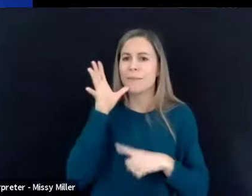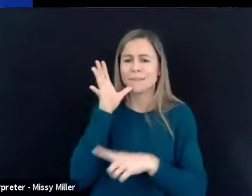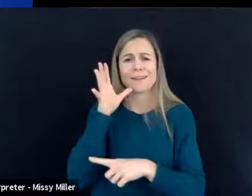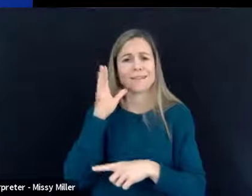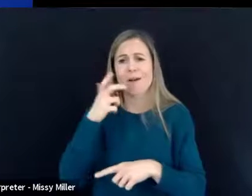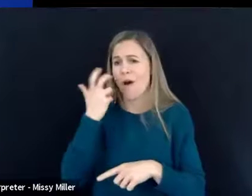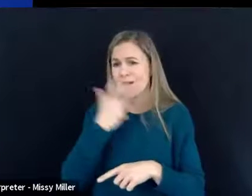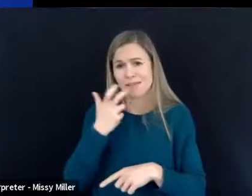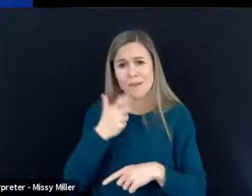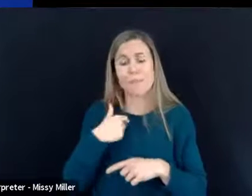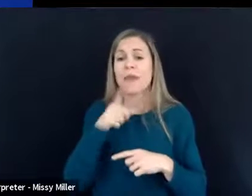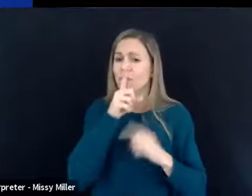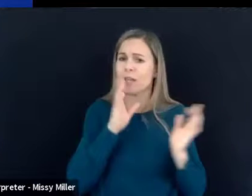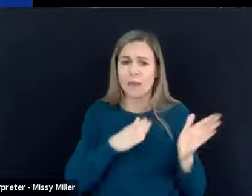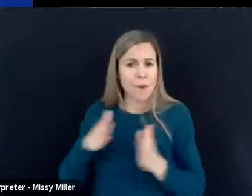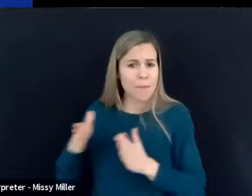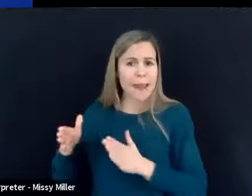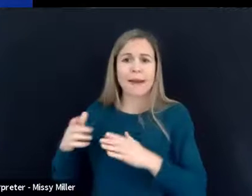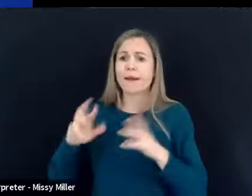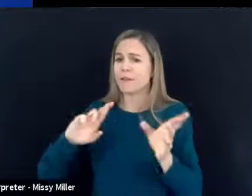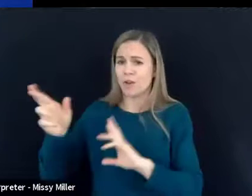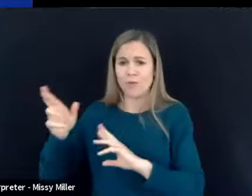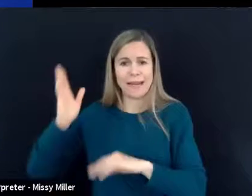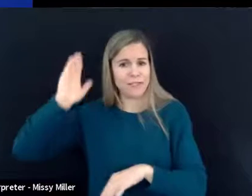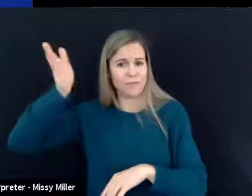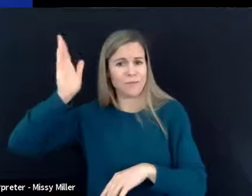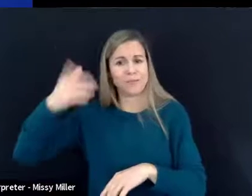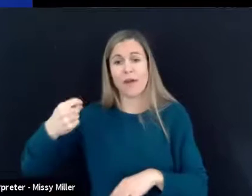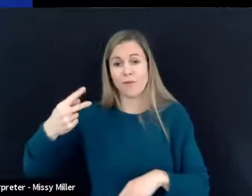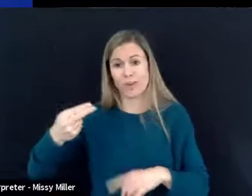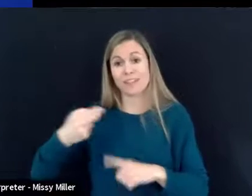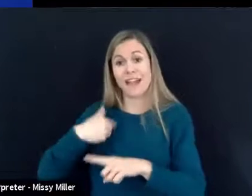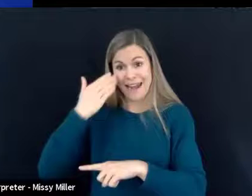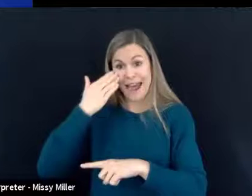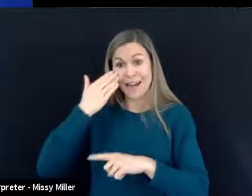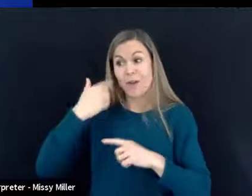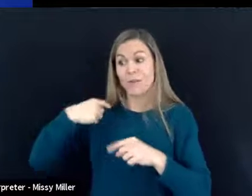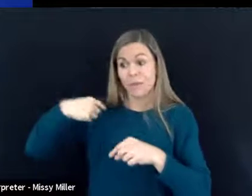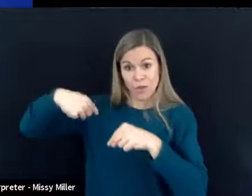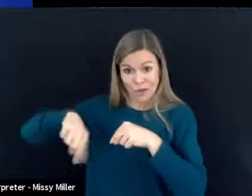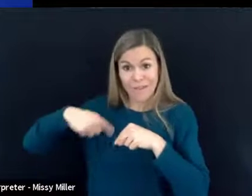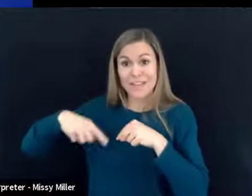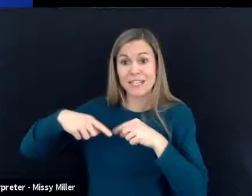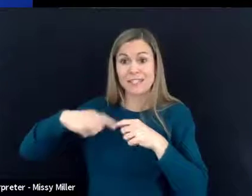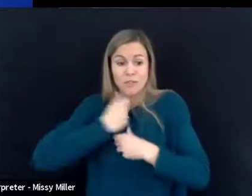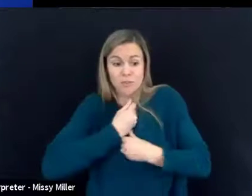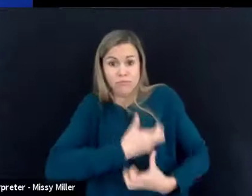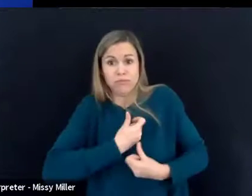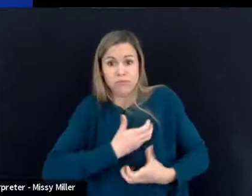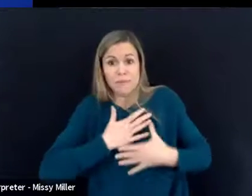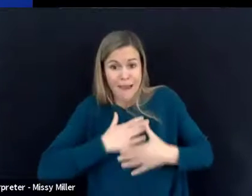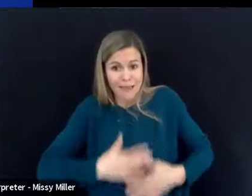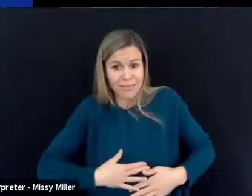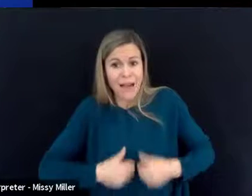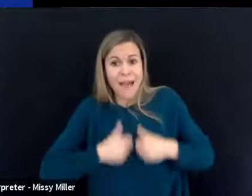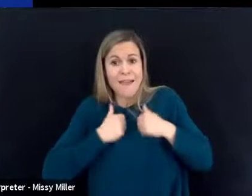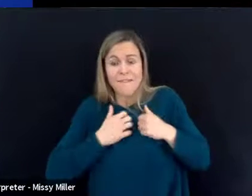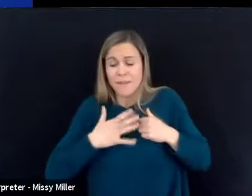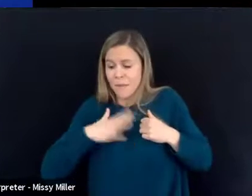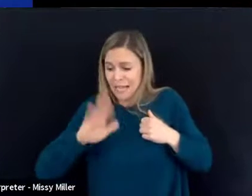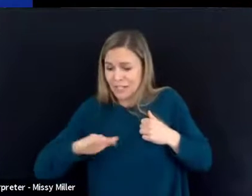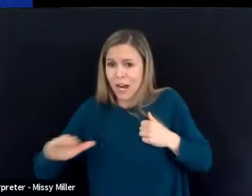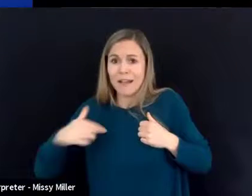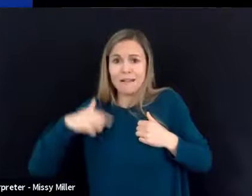of preparing for this. And I believe it takes a lot of nerve to be brave and tell about your journey and the ups and downs.